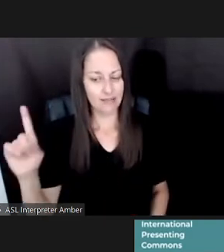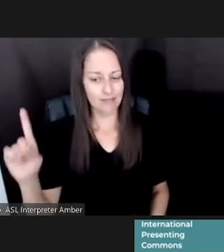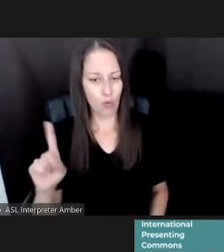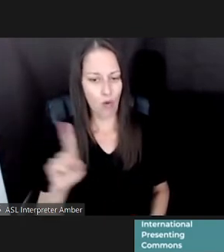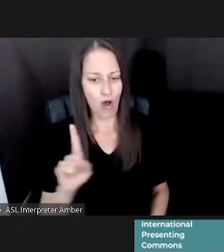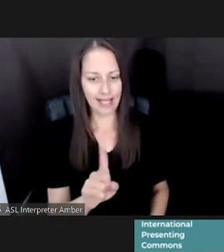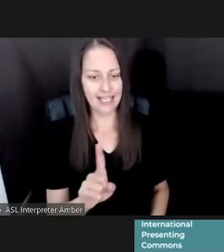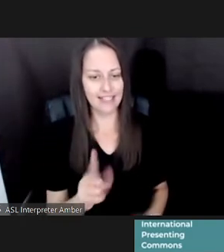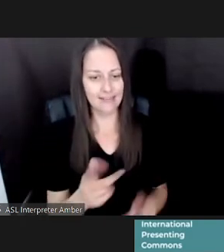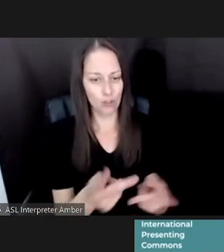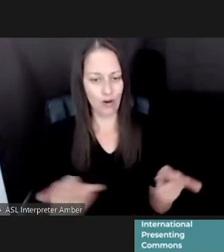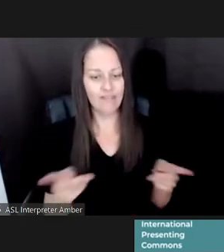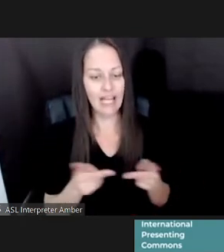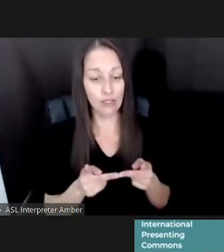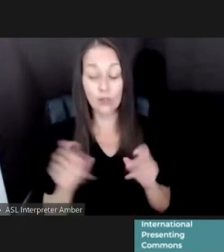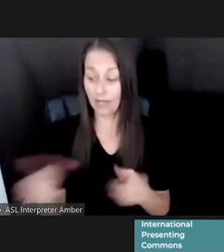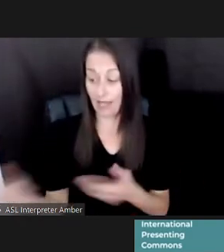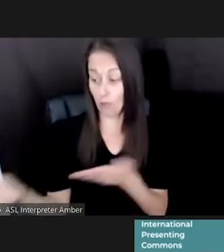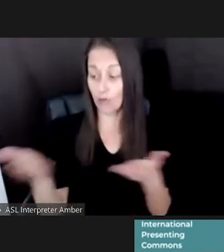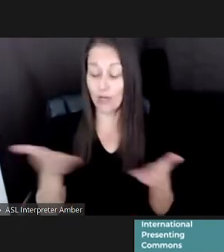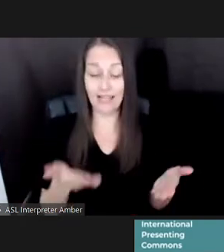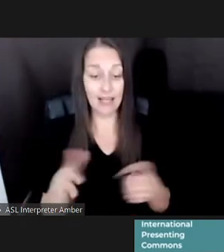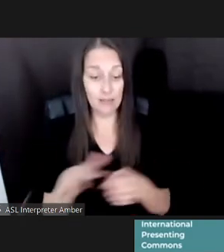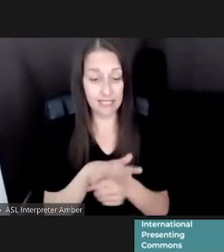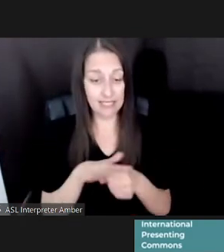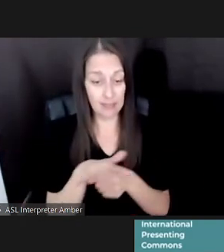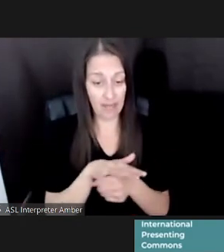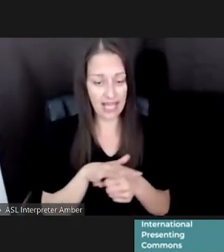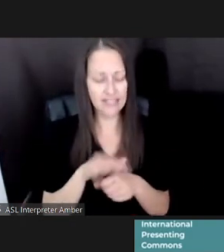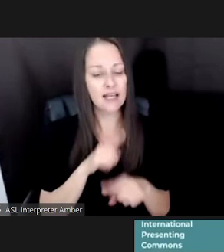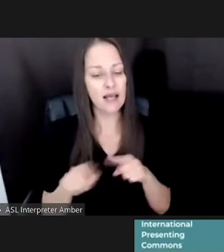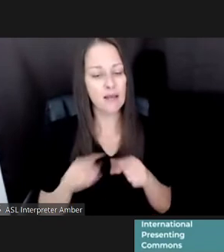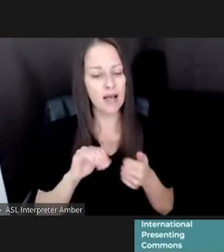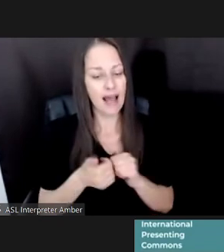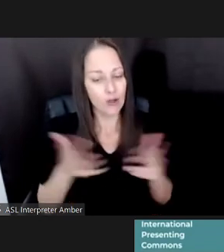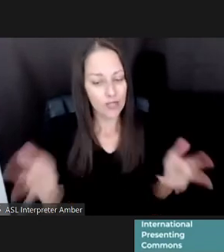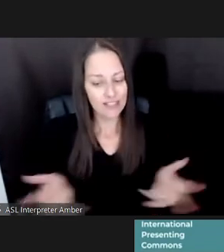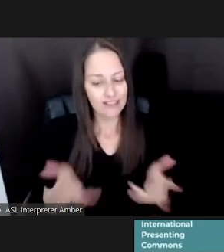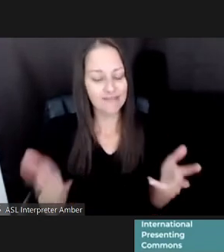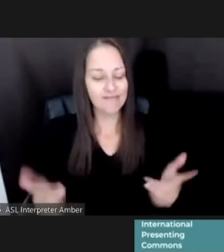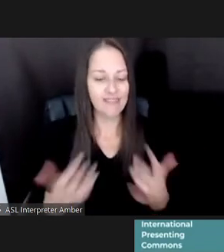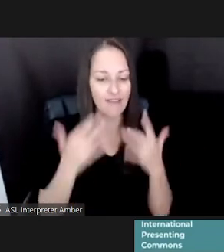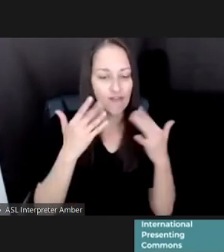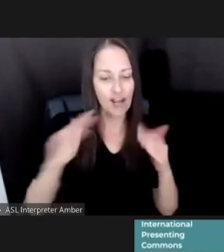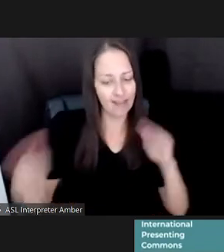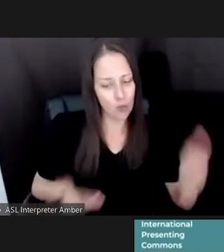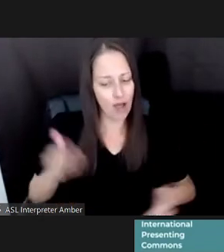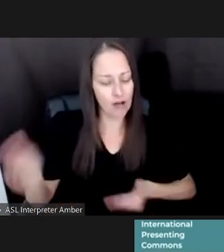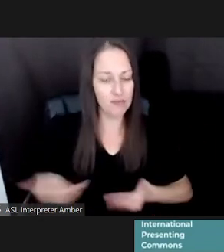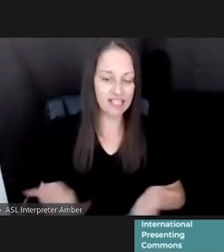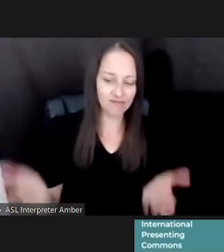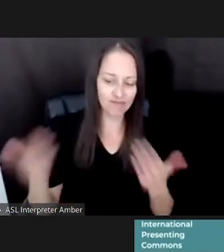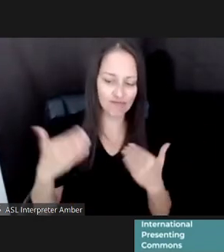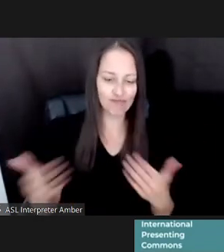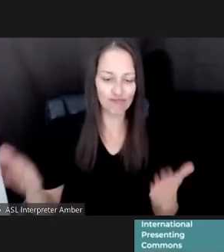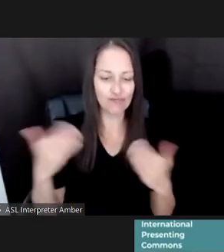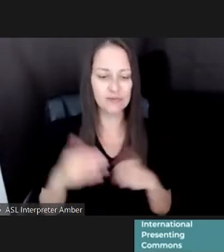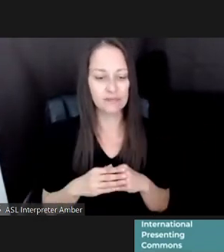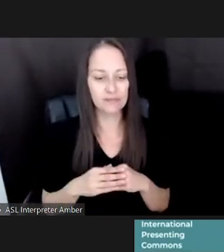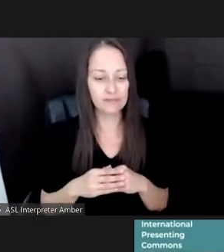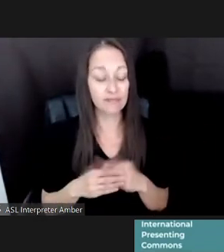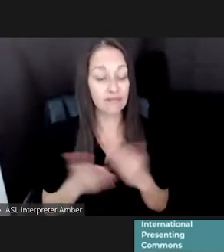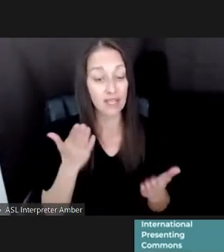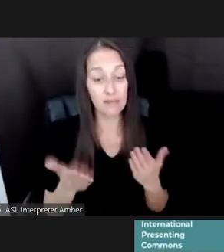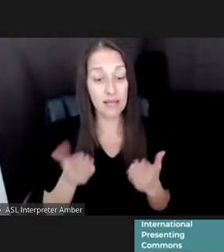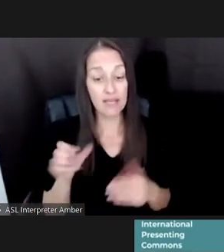amazing artists into our spaces, but how do we curate this moment of hospitality? How do we think about what it means to maybe not look like that